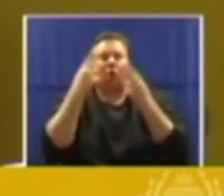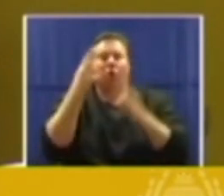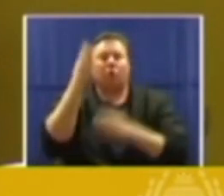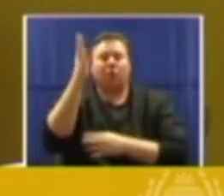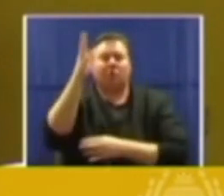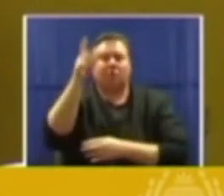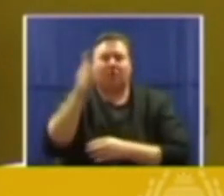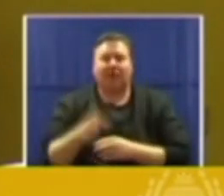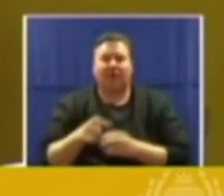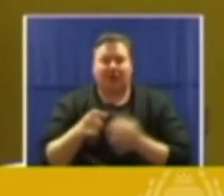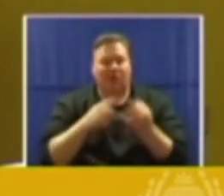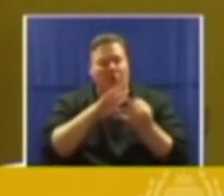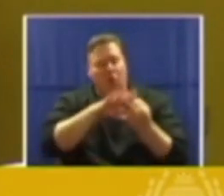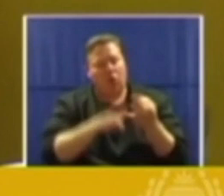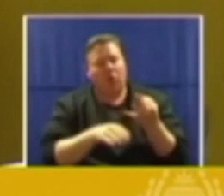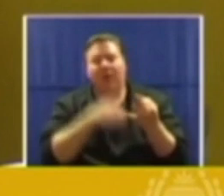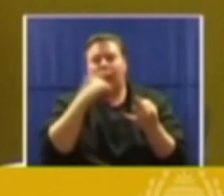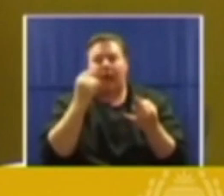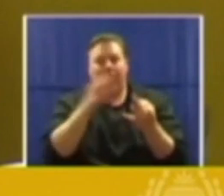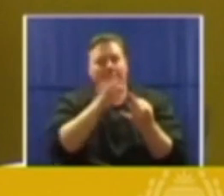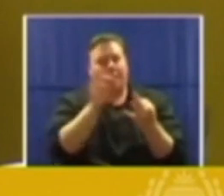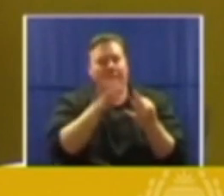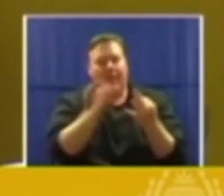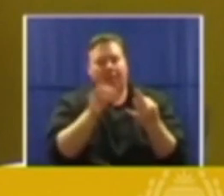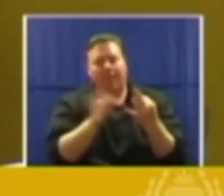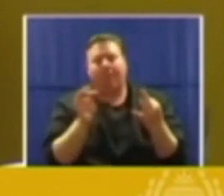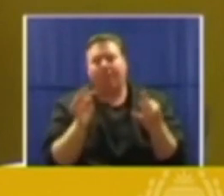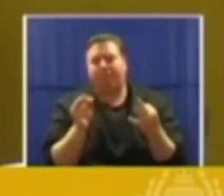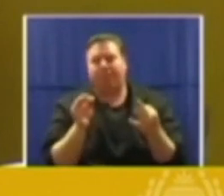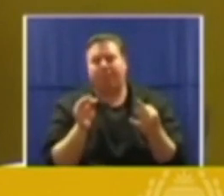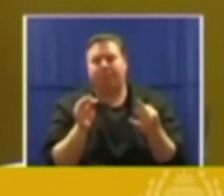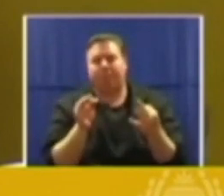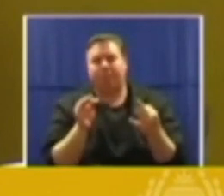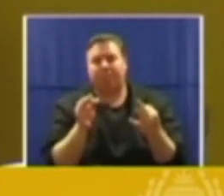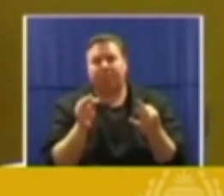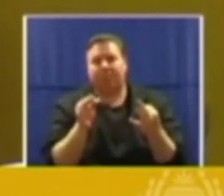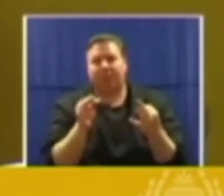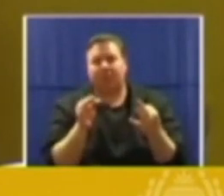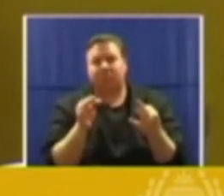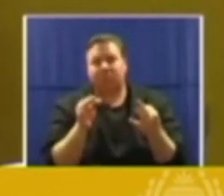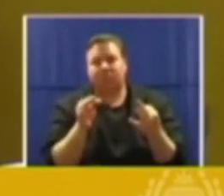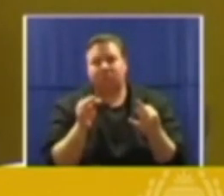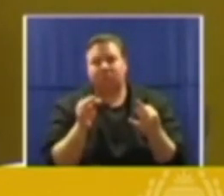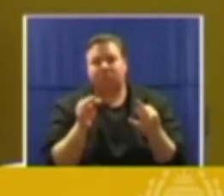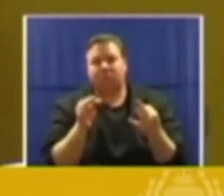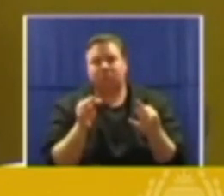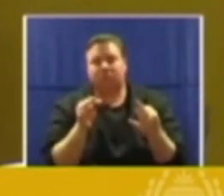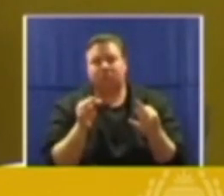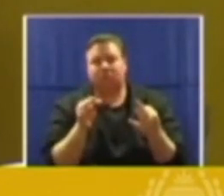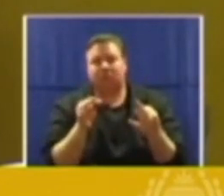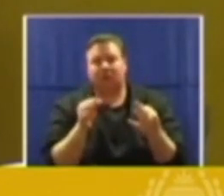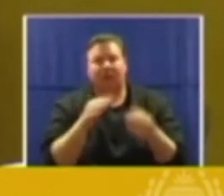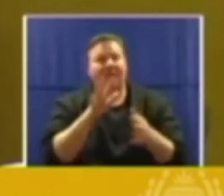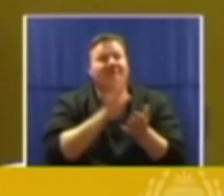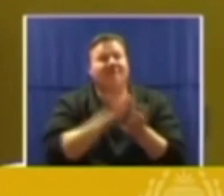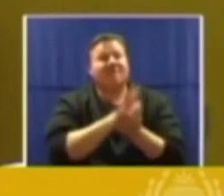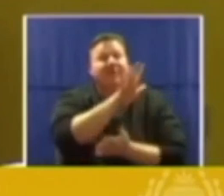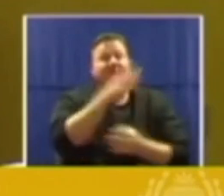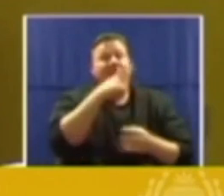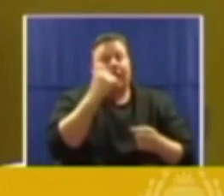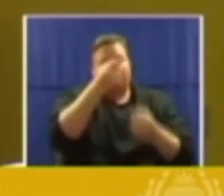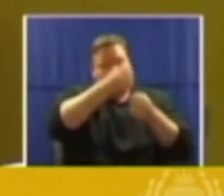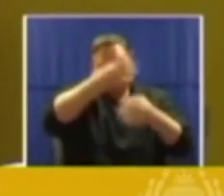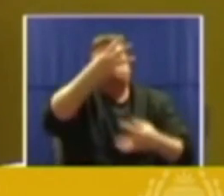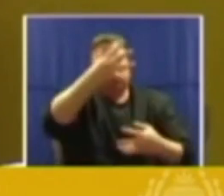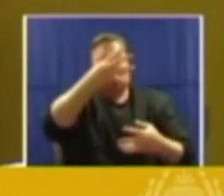can pick three names from those names, which three names then will be charged with the responsibility.